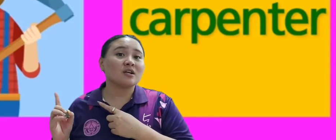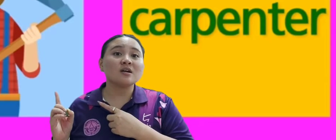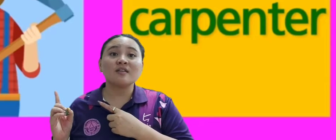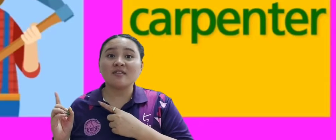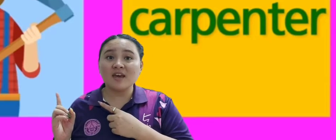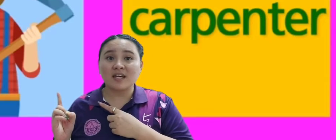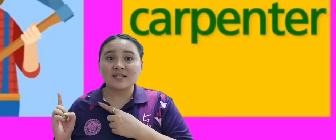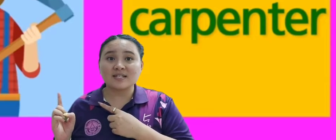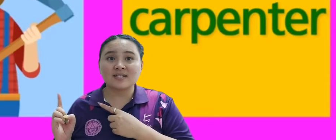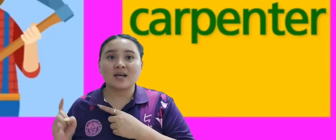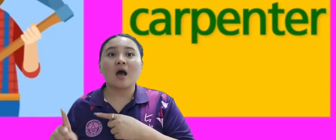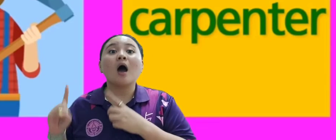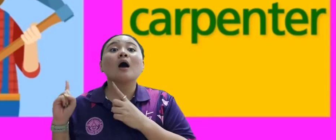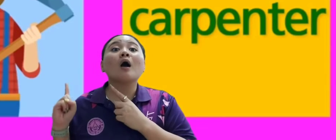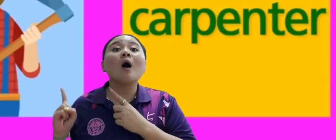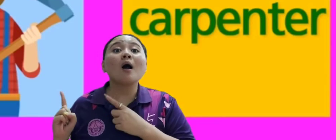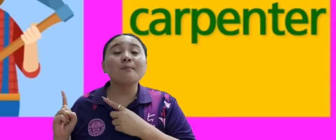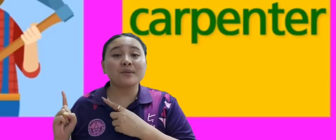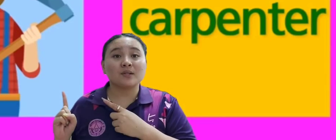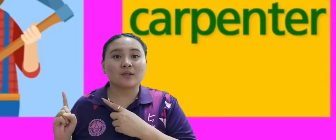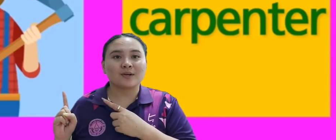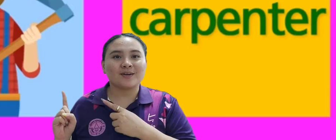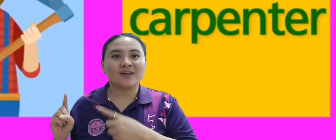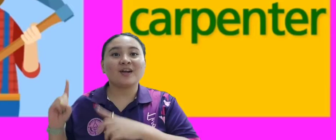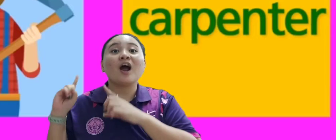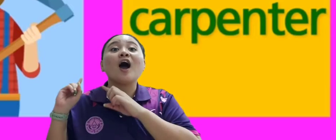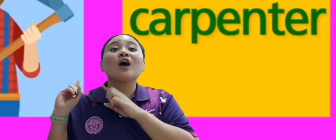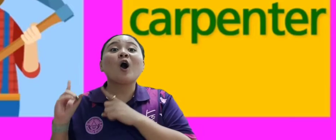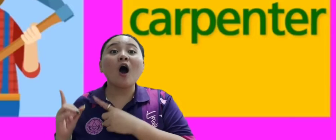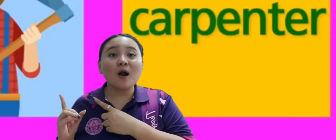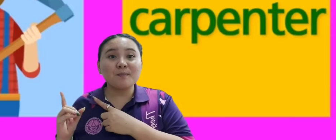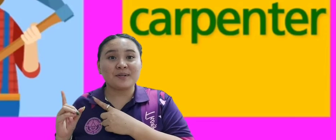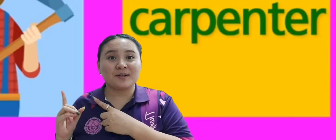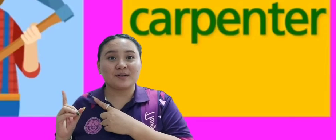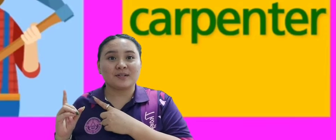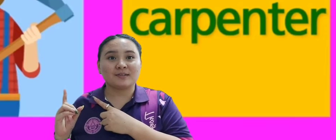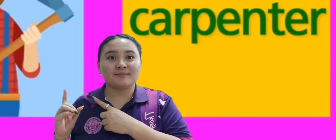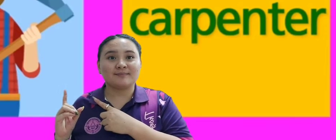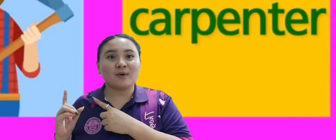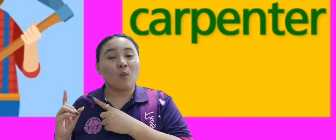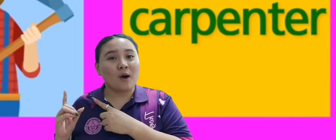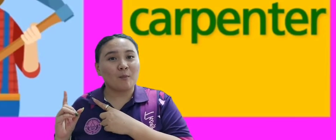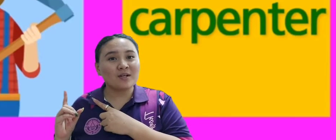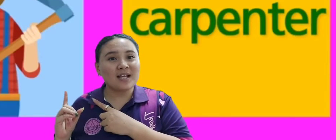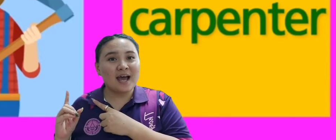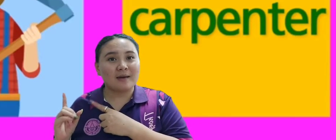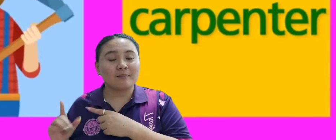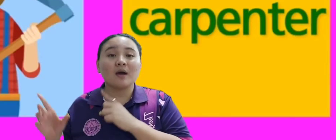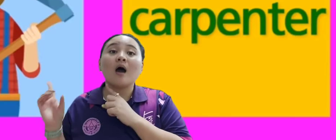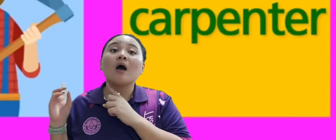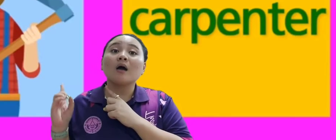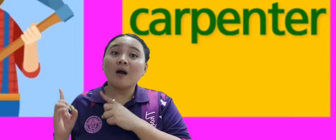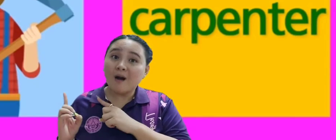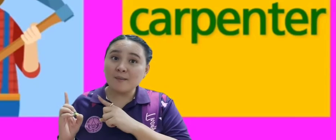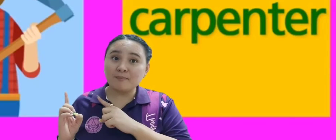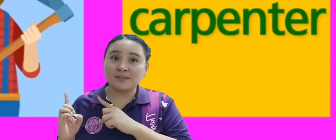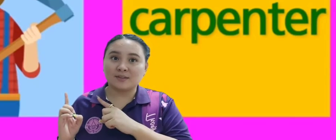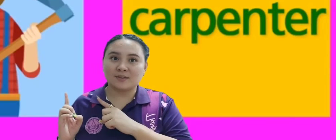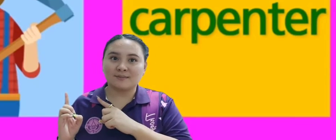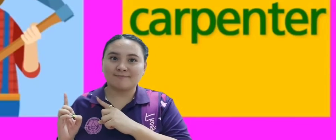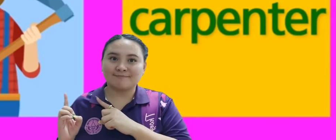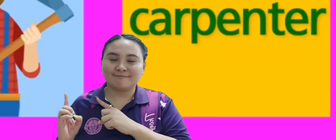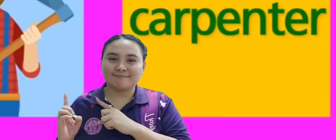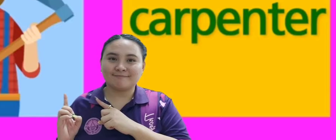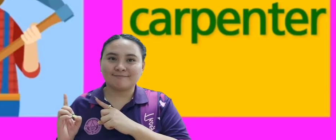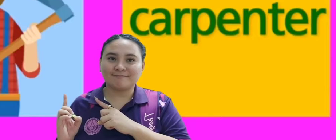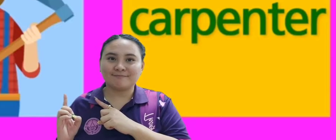and other things. Carpenter. Carpenter. One more time.